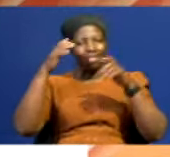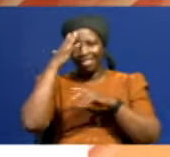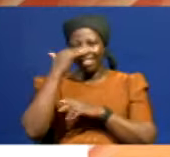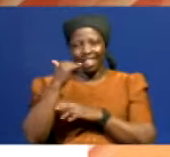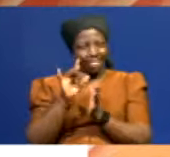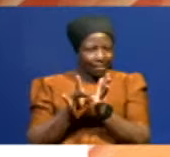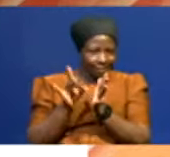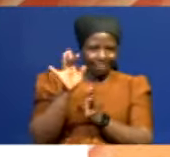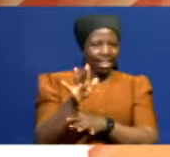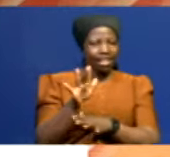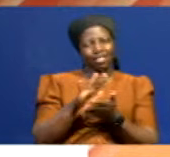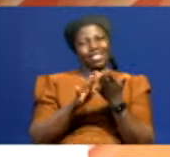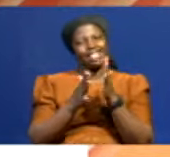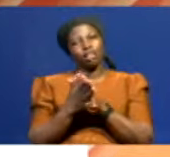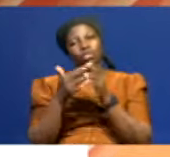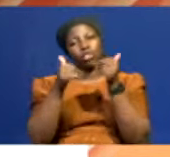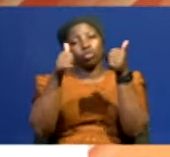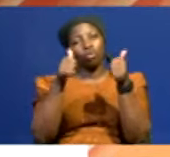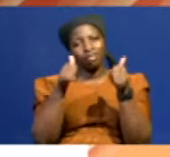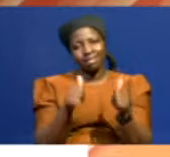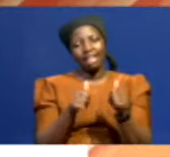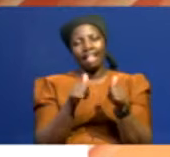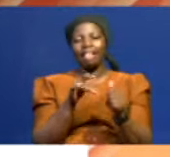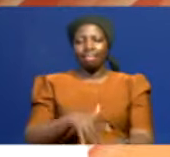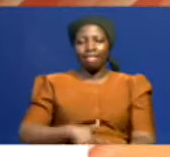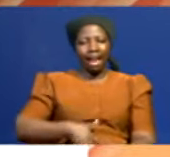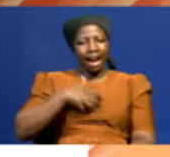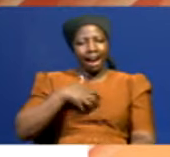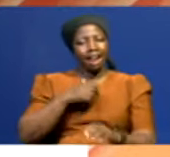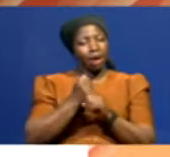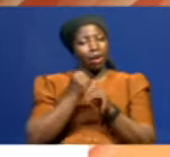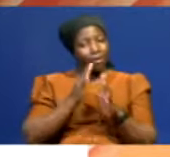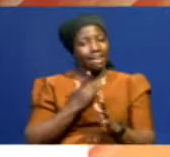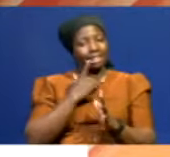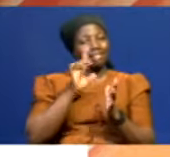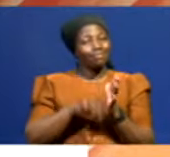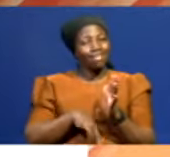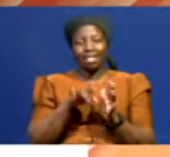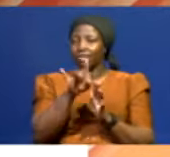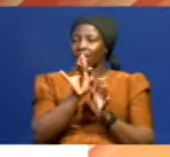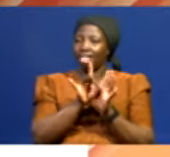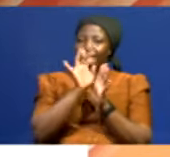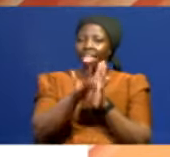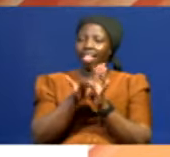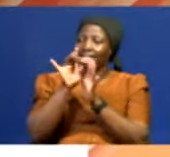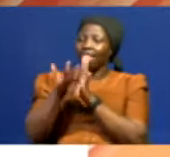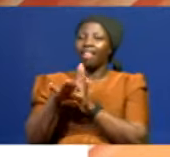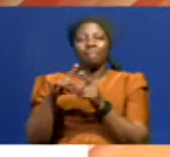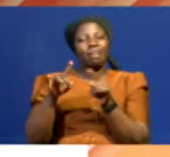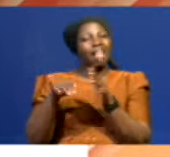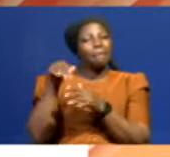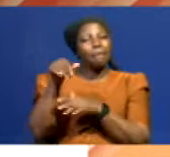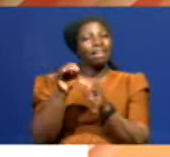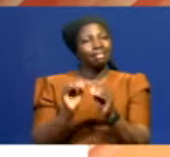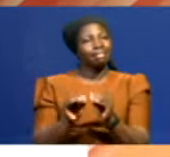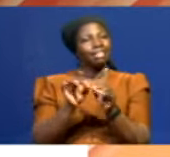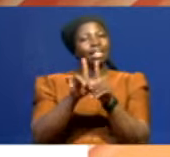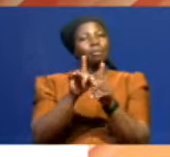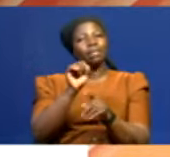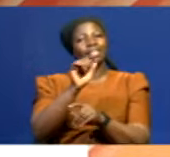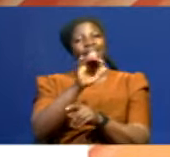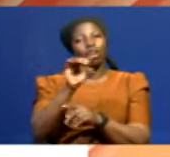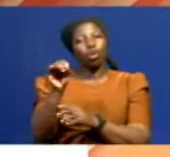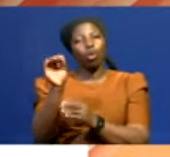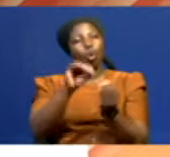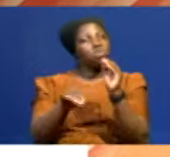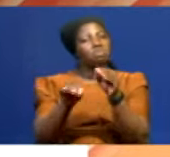without notice. The agitated workers say they have been dismissed without severance pay and Sacco contributions, in addition